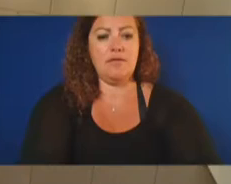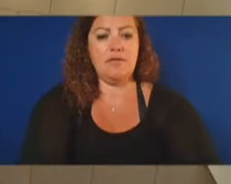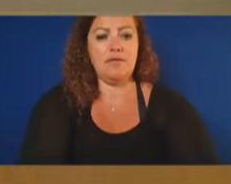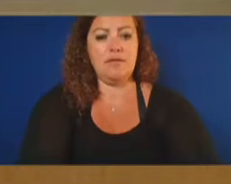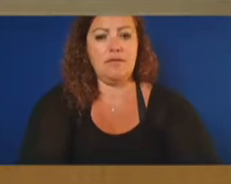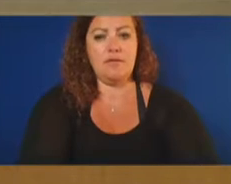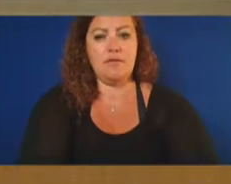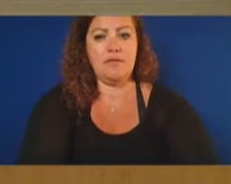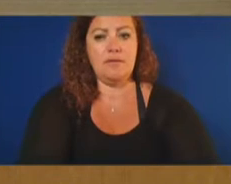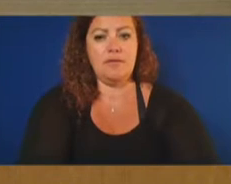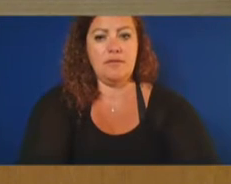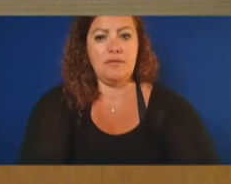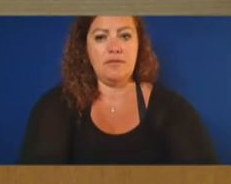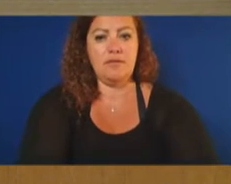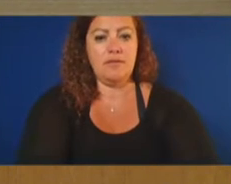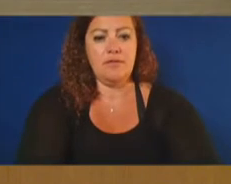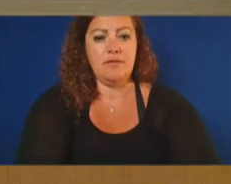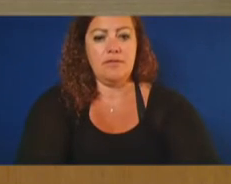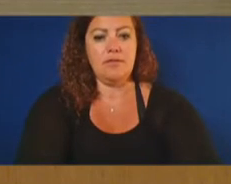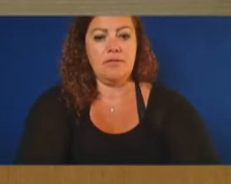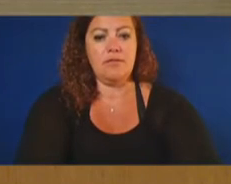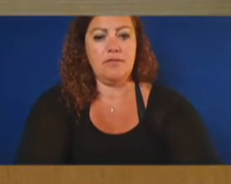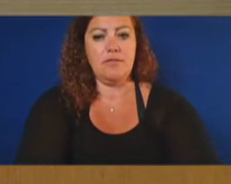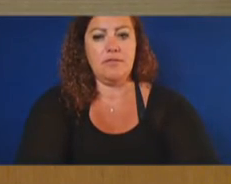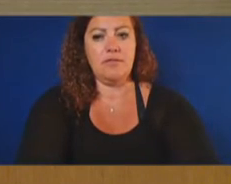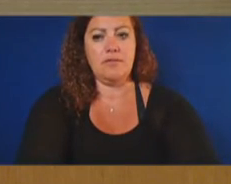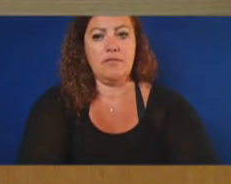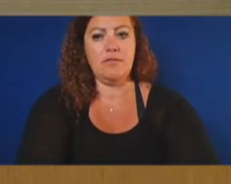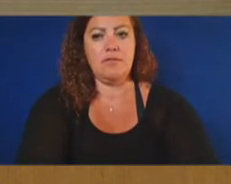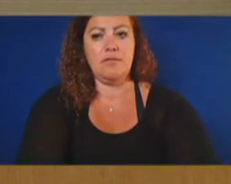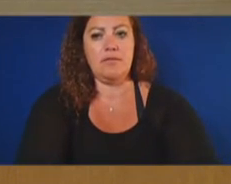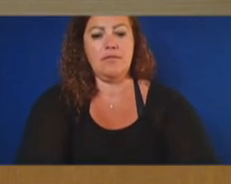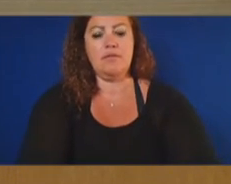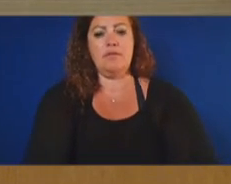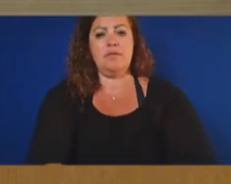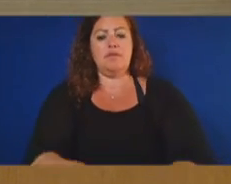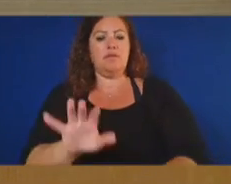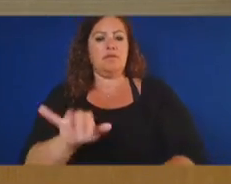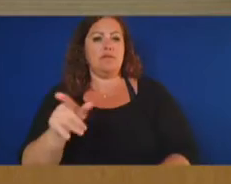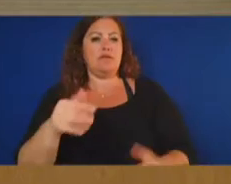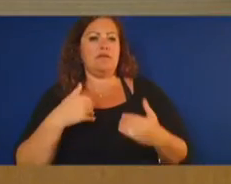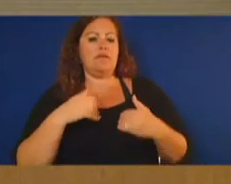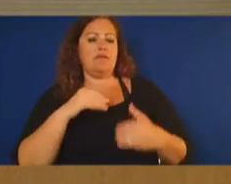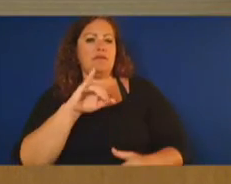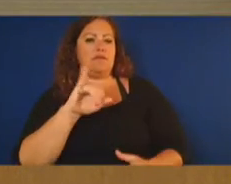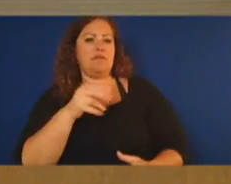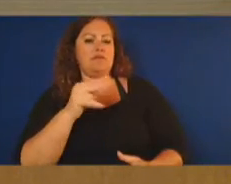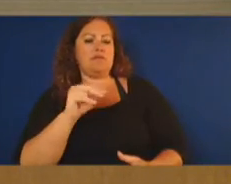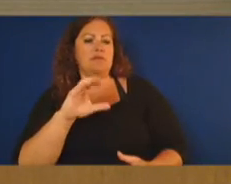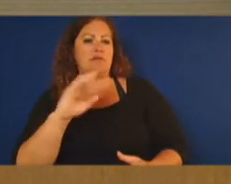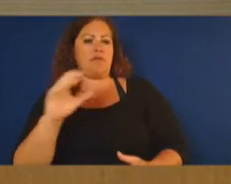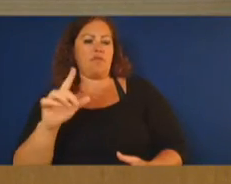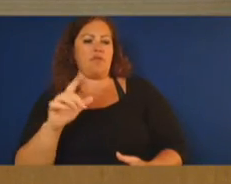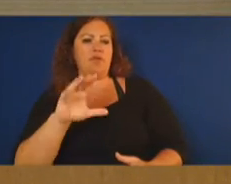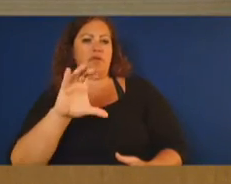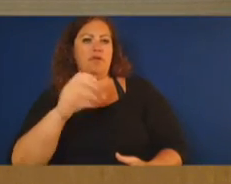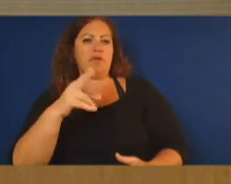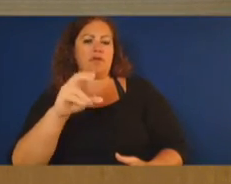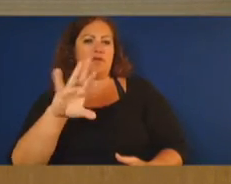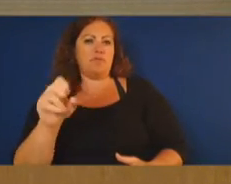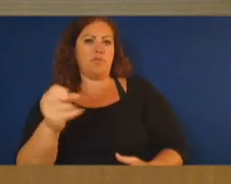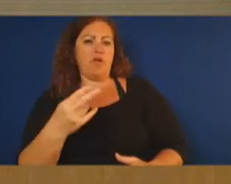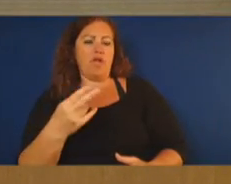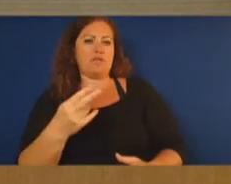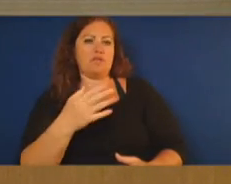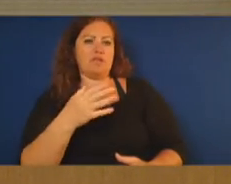May BR 10 members of council and the zoning committee I'm John carmichel here on behalf of petitioner with me tonight is Chris Branch and Chris is available to